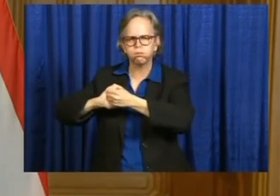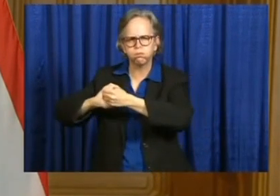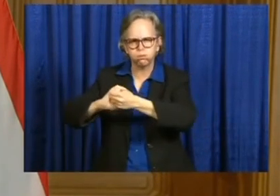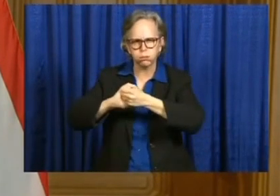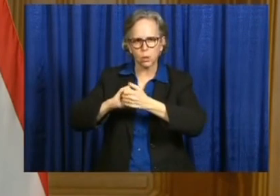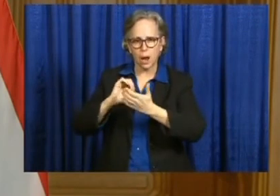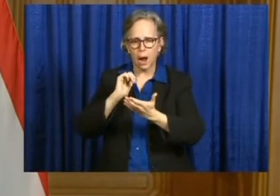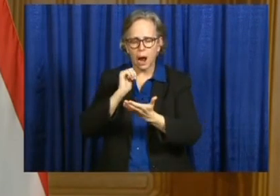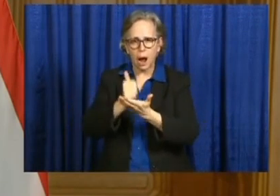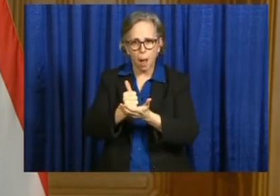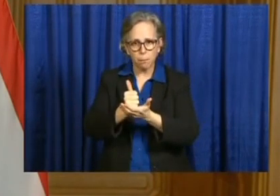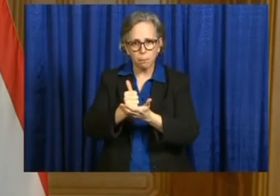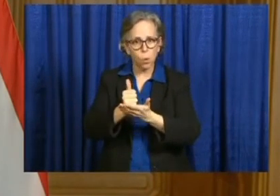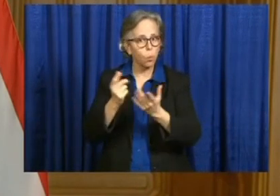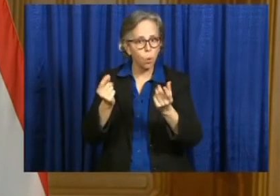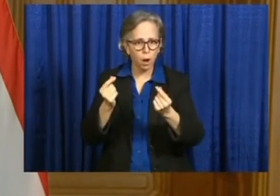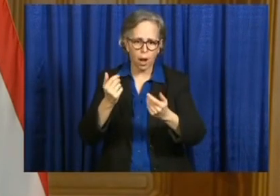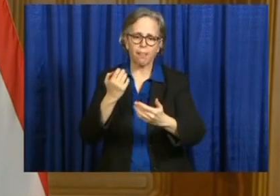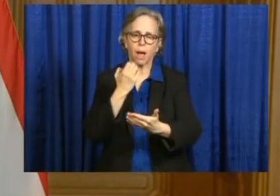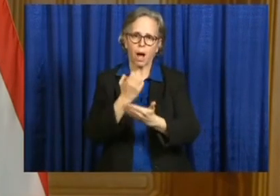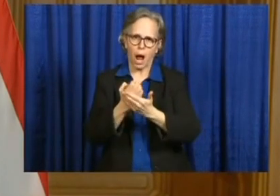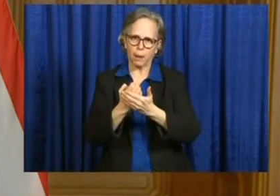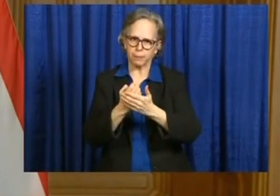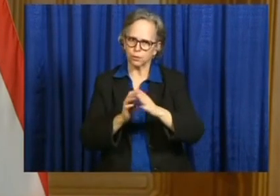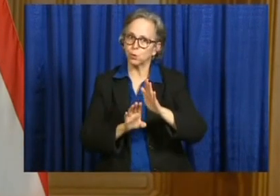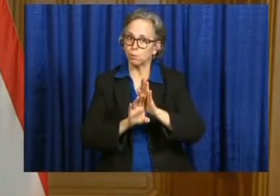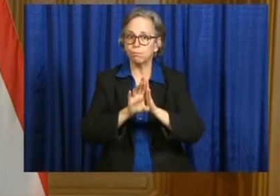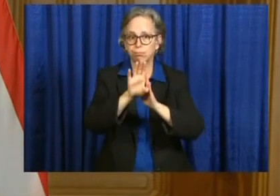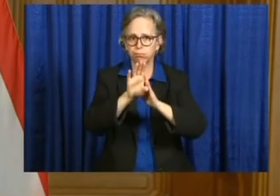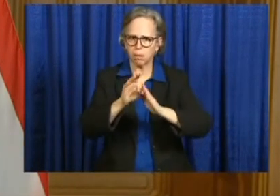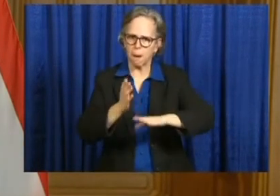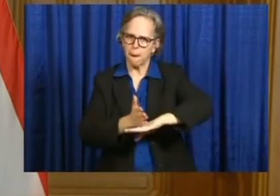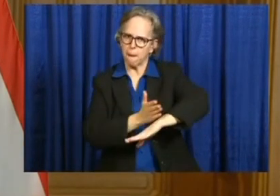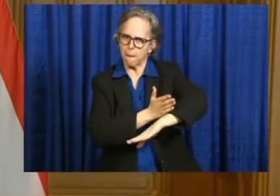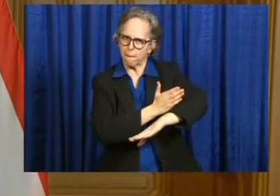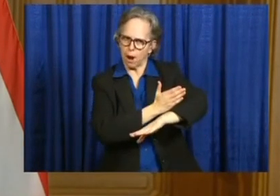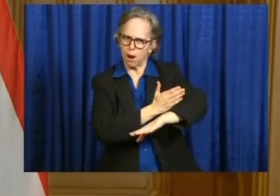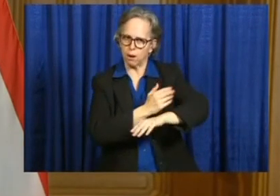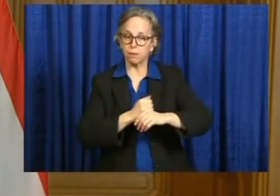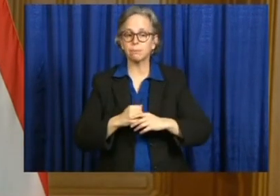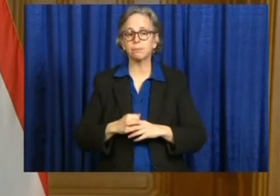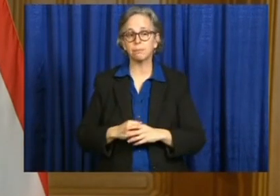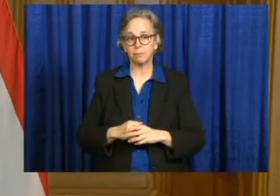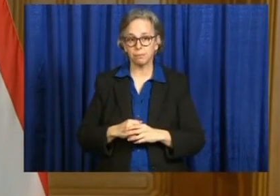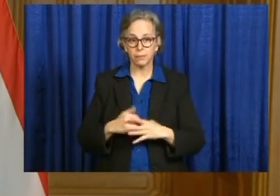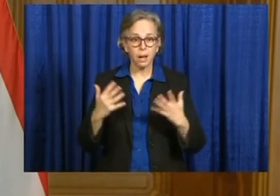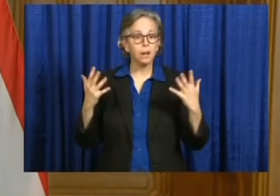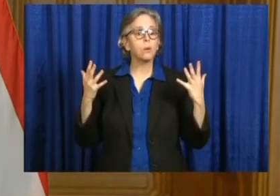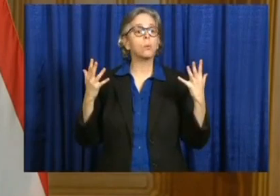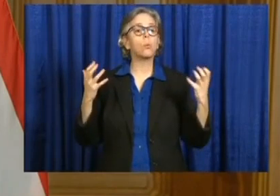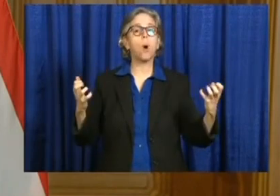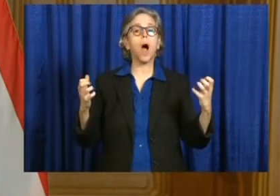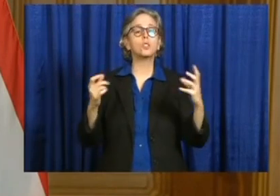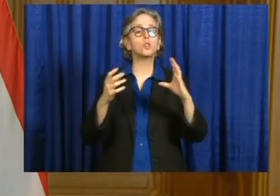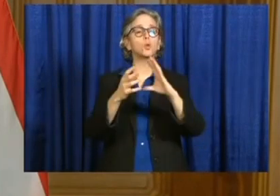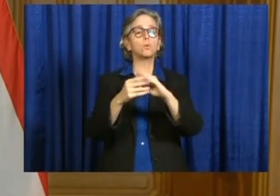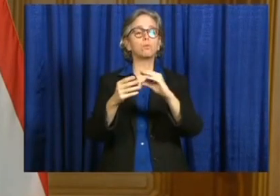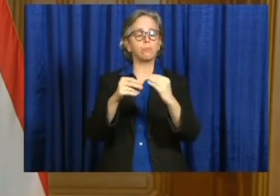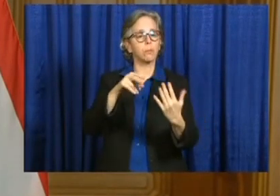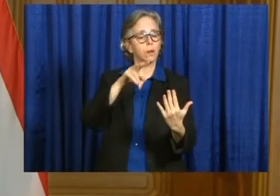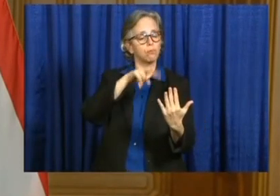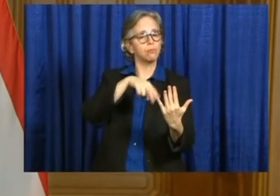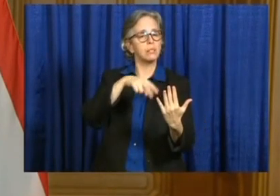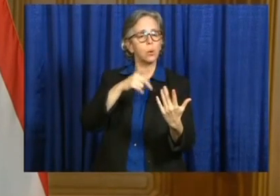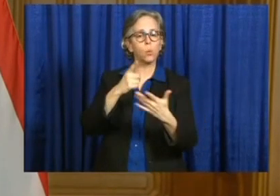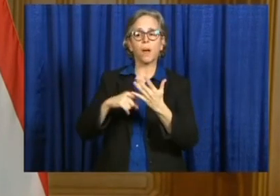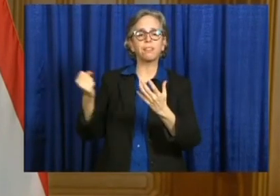move forward. Let me read to you something that they have done an announcement that they're actually making